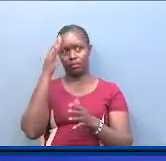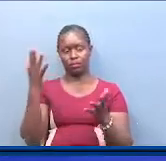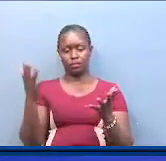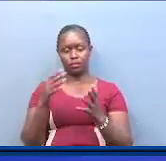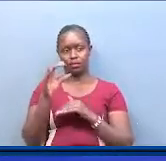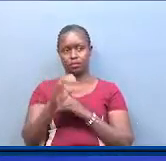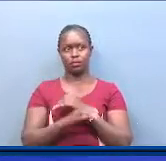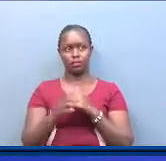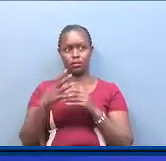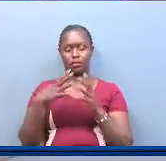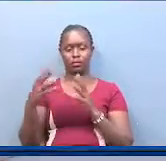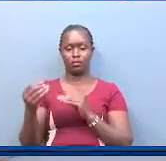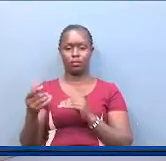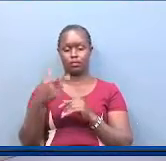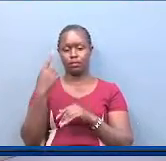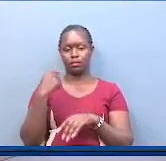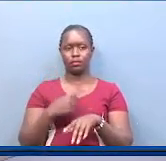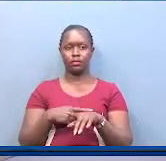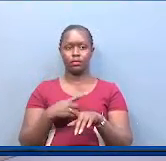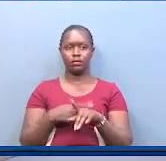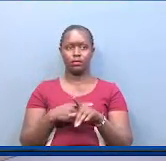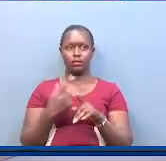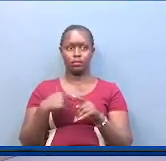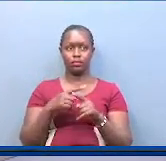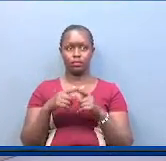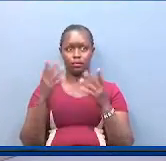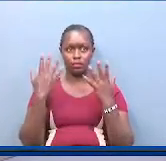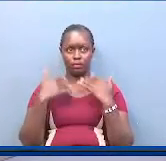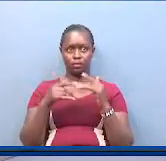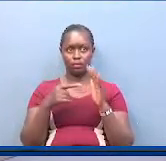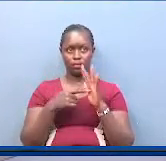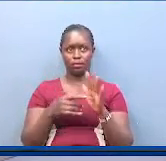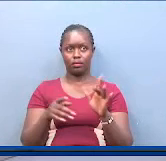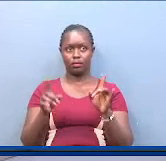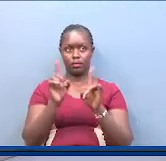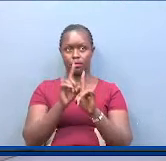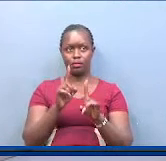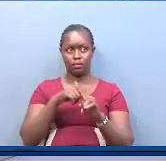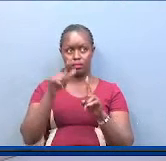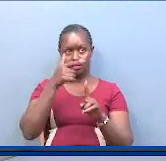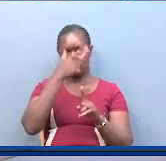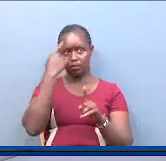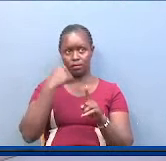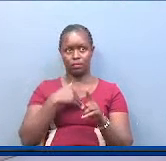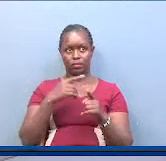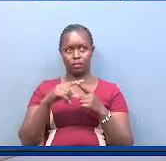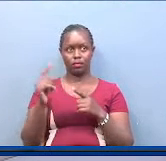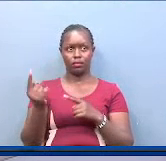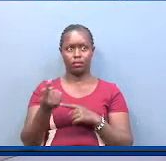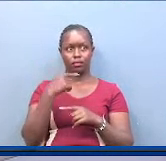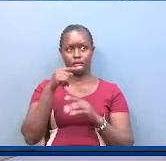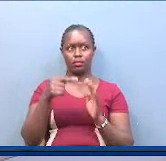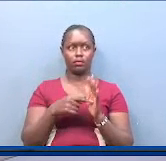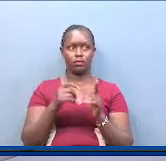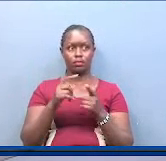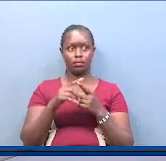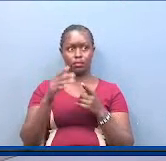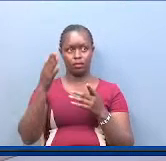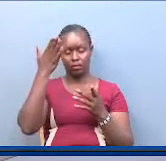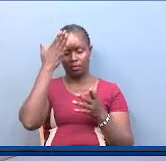this country is headed. Because of the interest of time, we will finish the show there. But because you are the only candidate in this panel, you